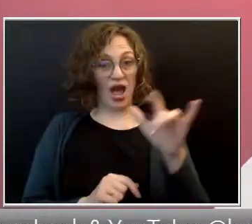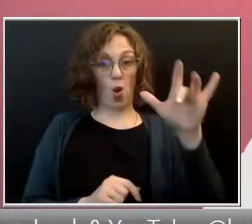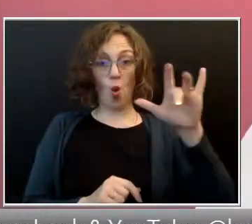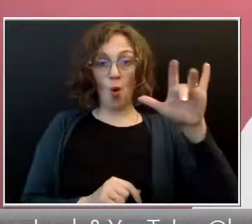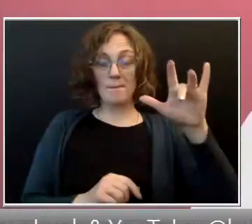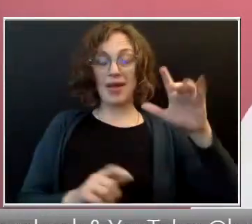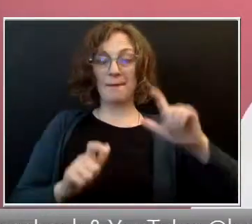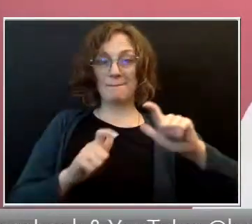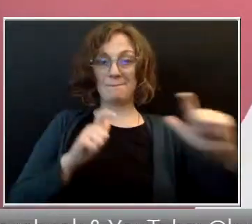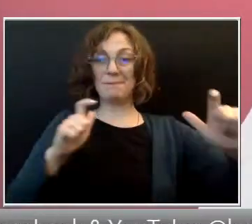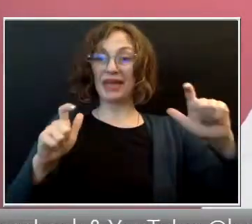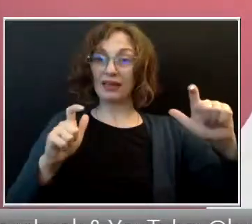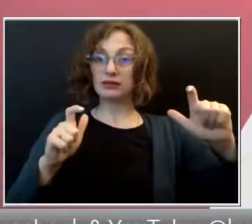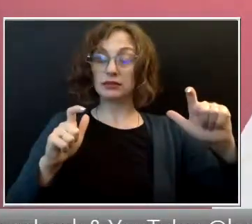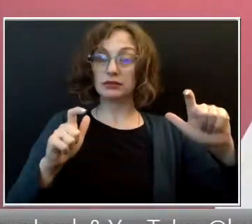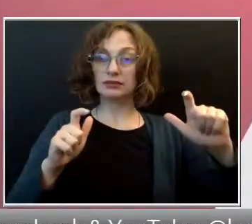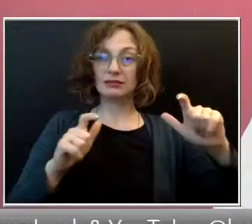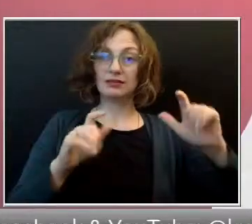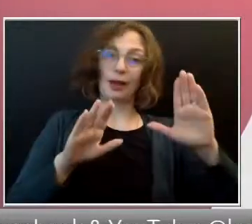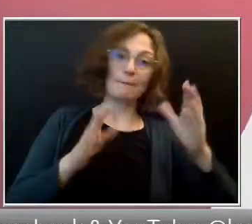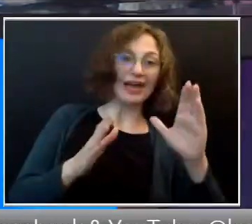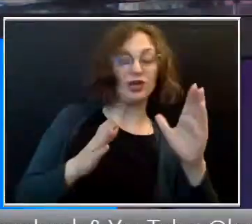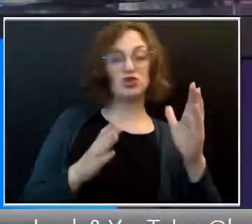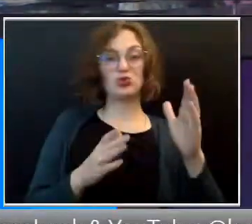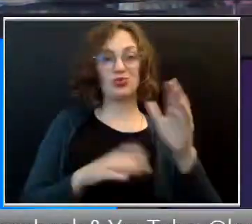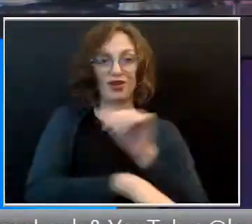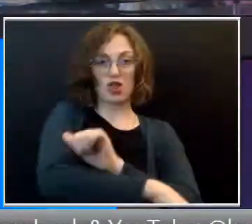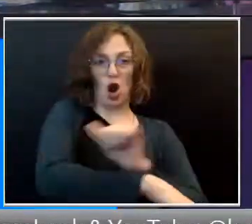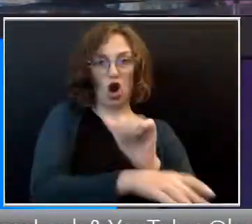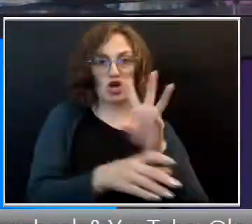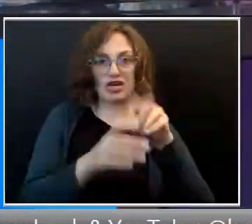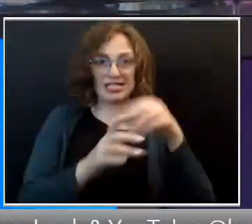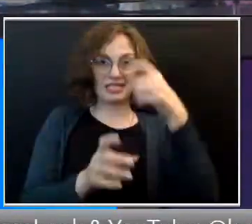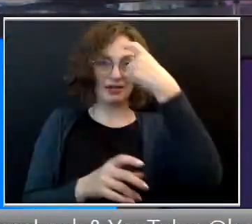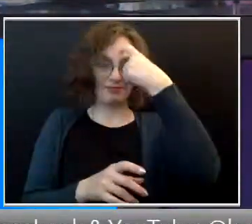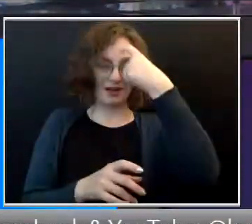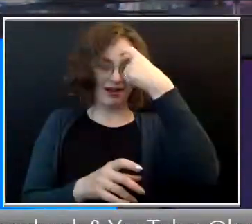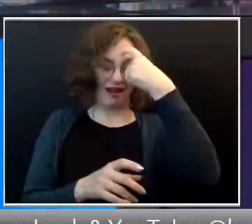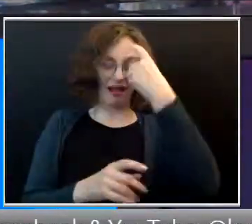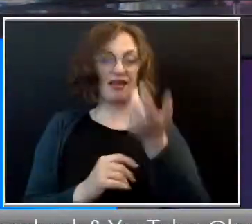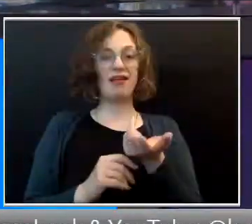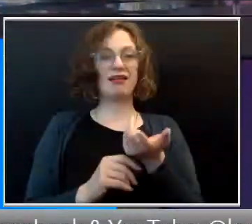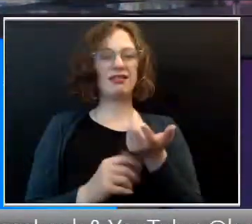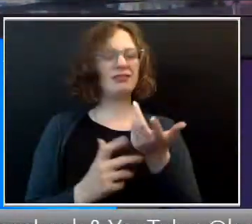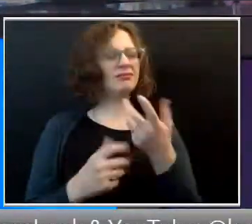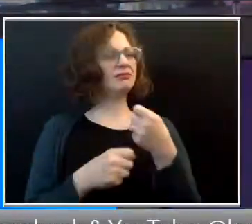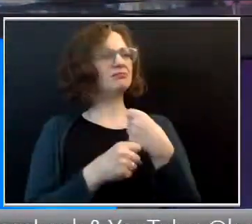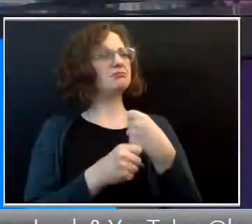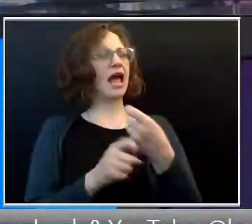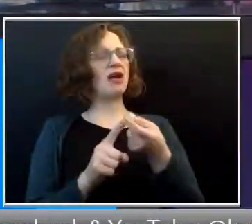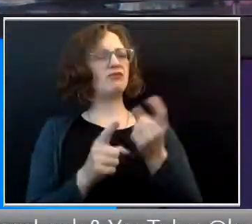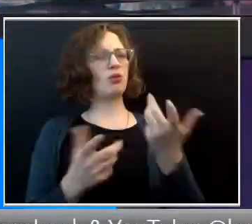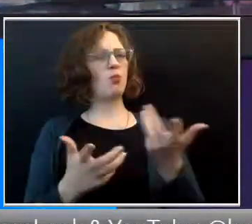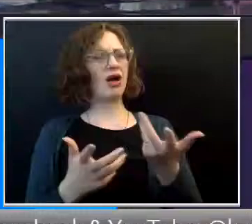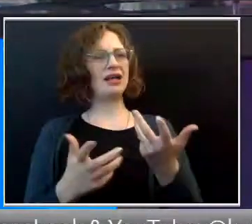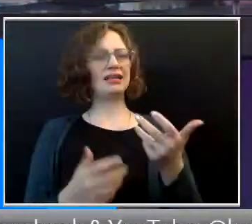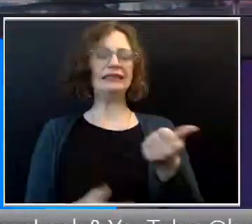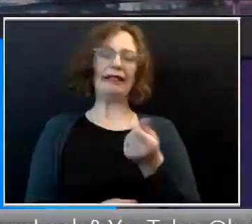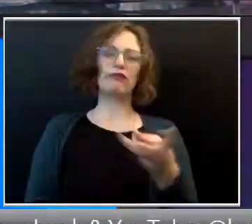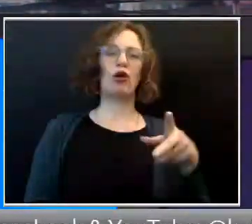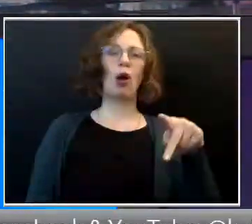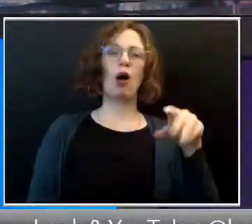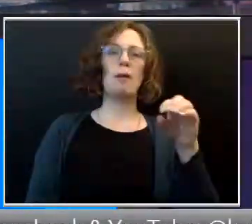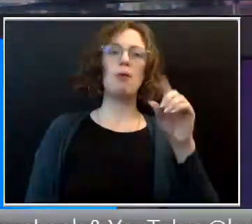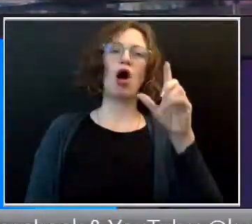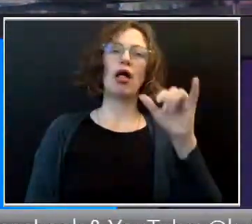in the brain. Can I? Yeah, please. What's it made out of? It's made out of several polymers, and there's even a metal braid in there because